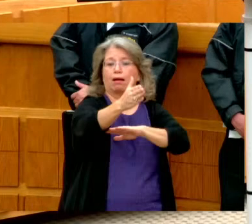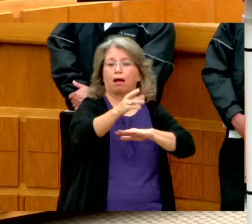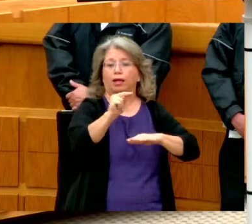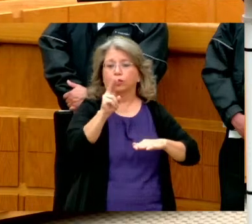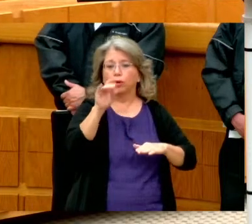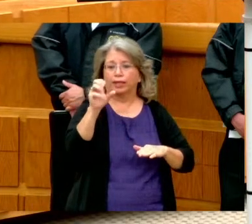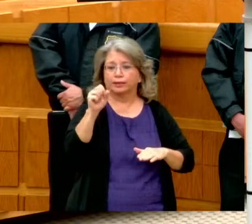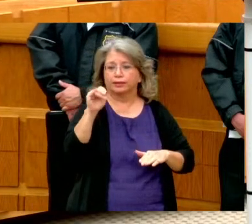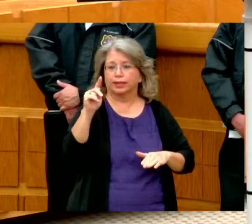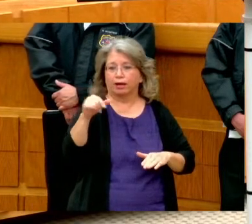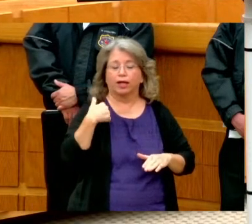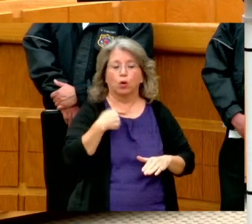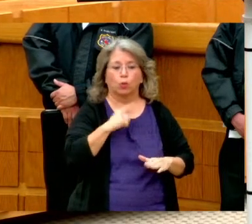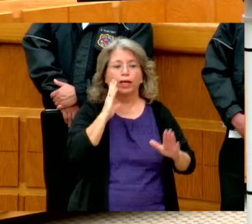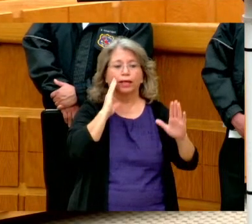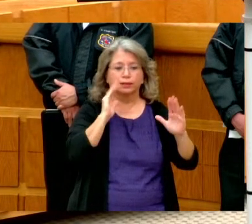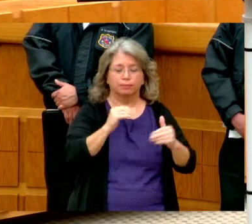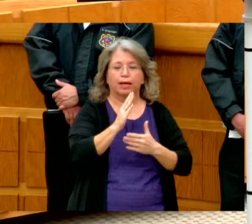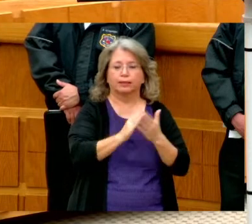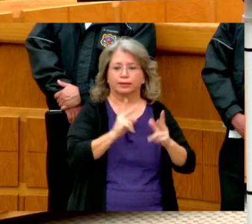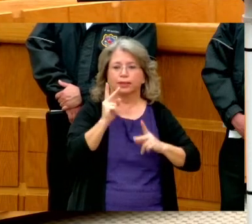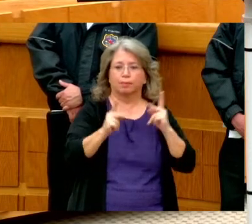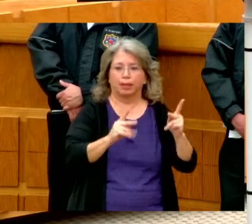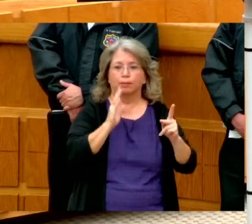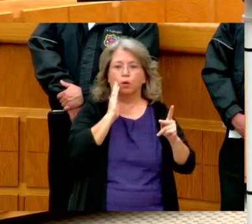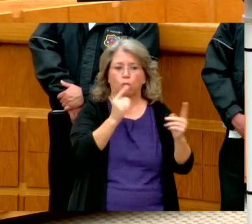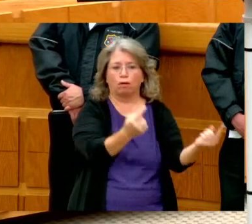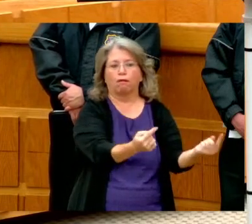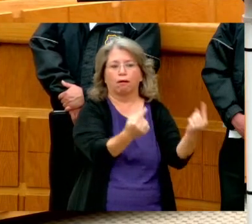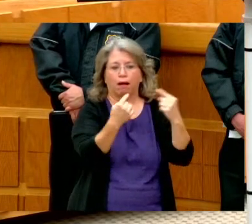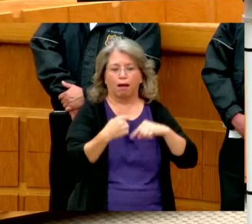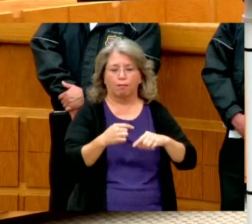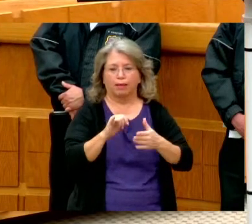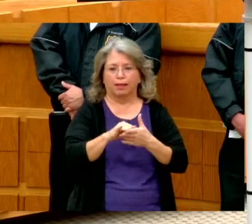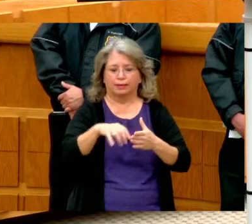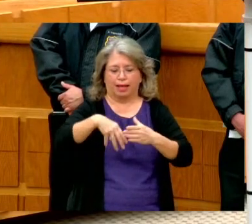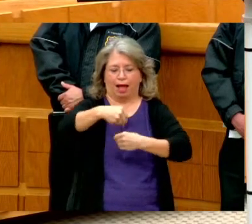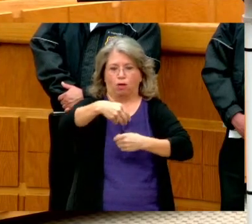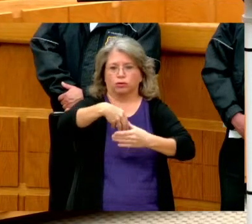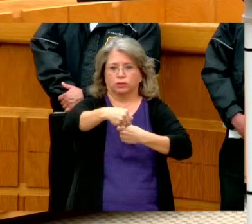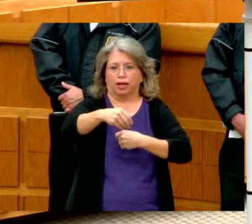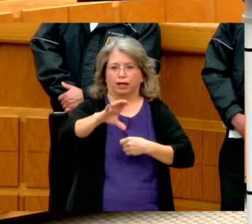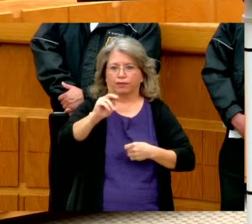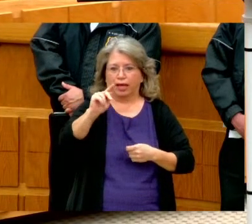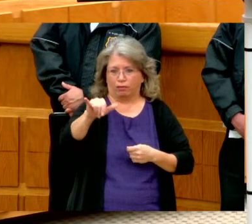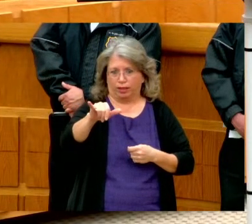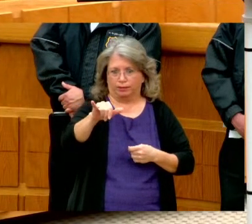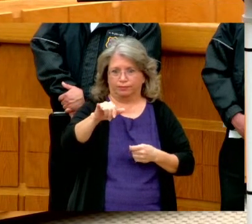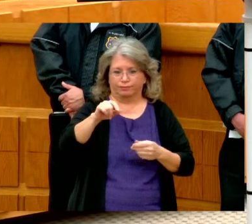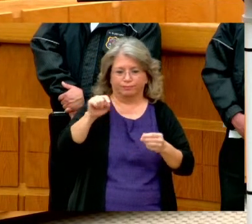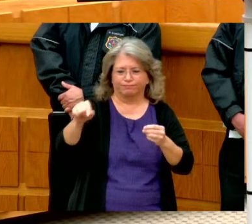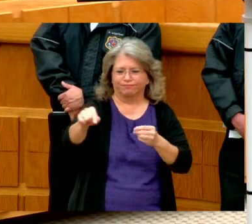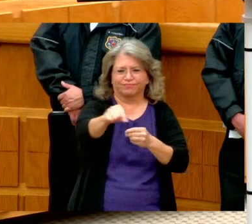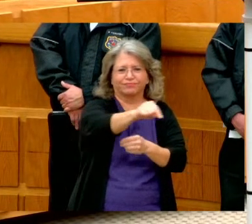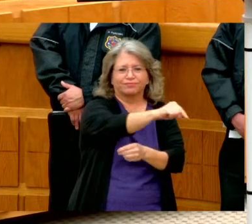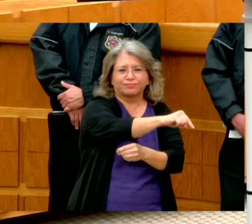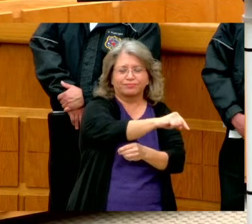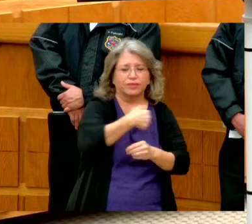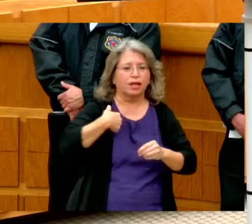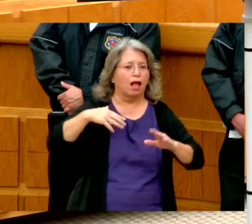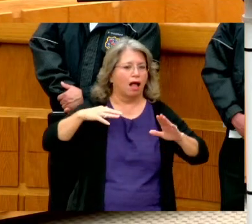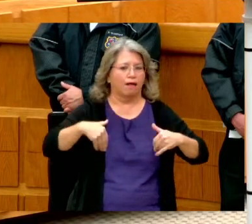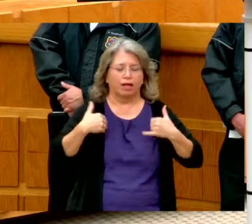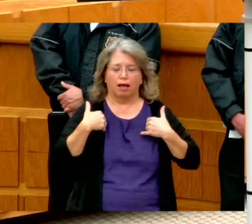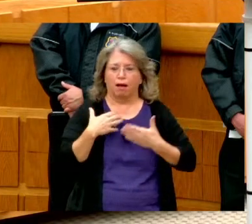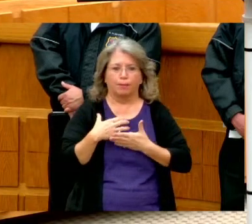us from outside our jurisdictional lines as well. I haven't had the opportunity to pick up the phone and call